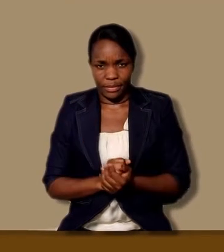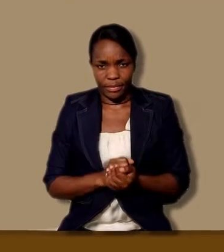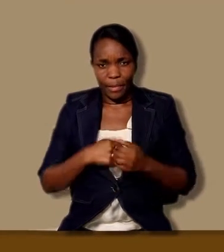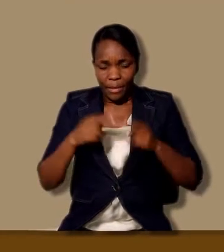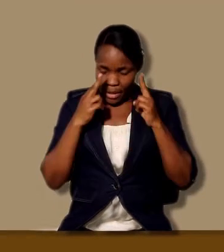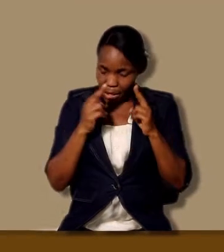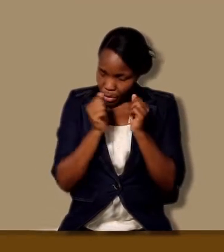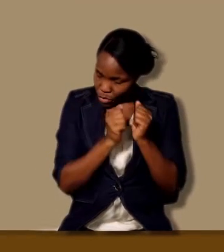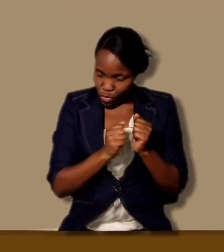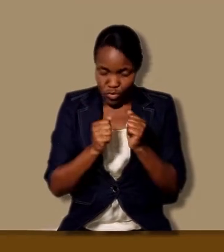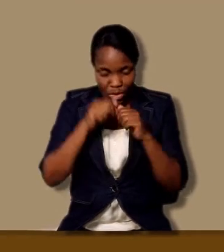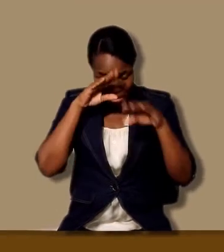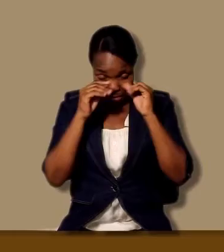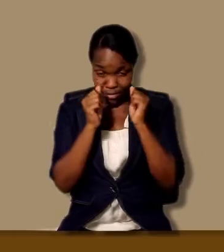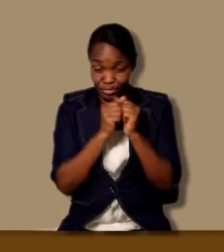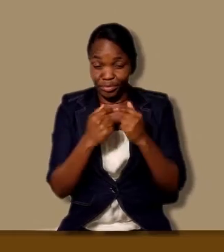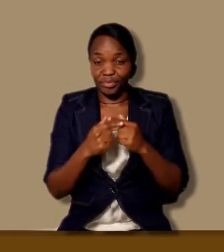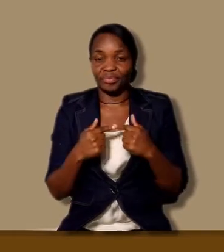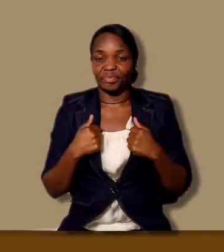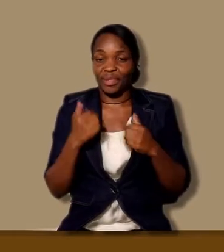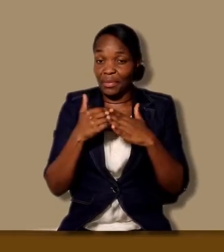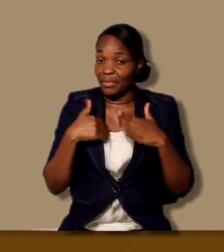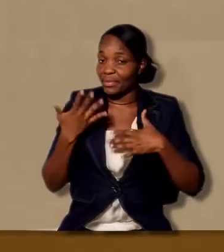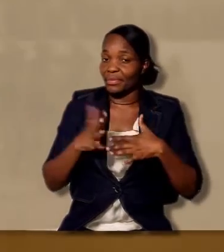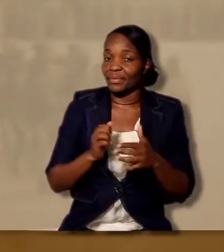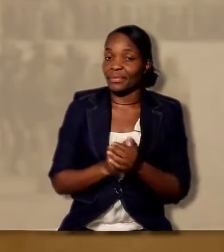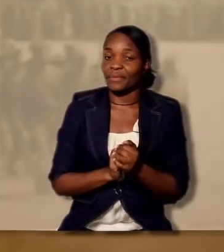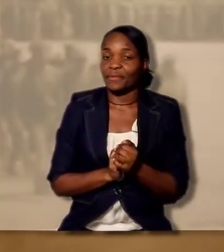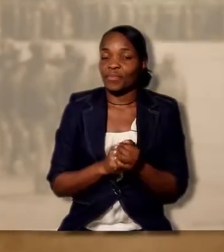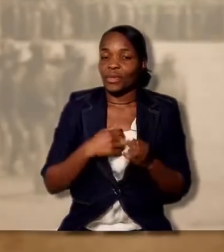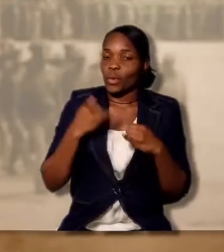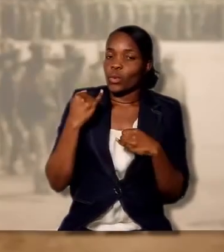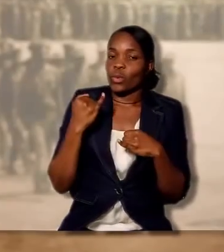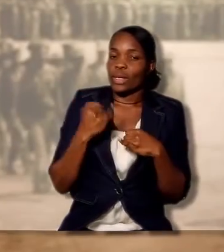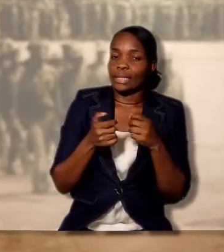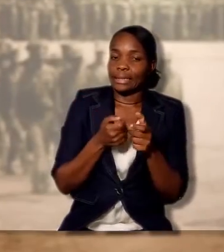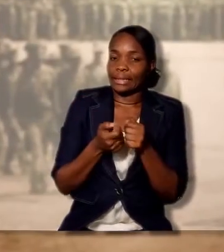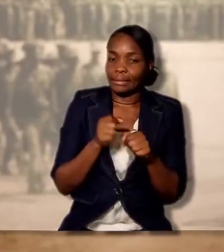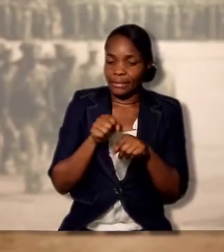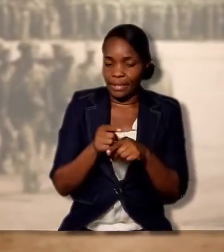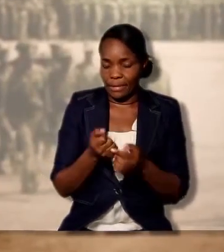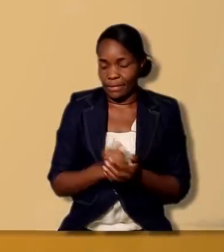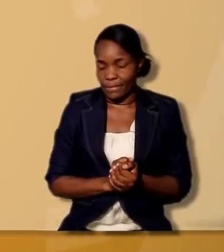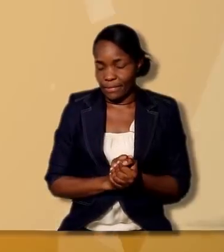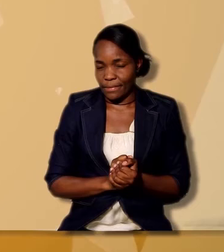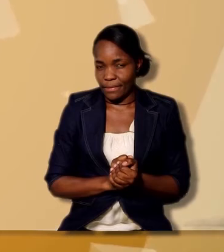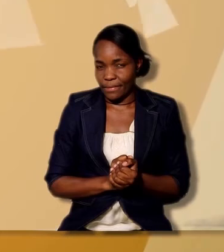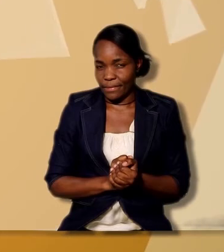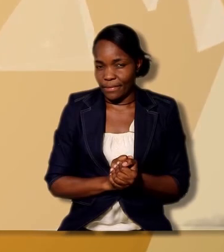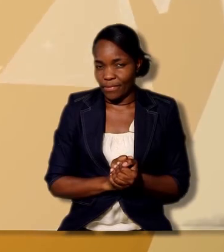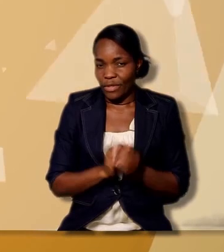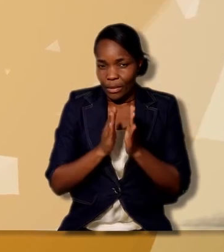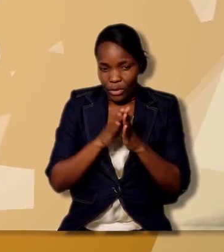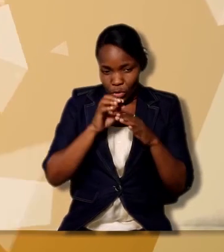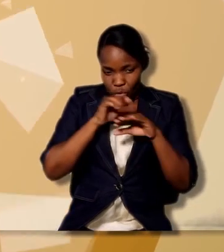prepare for and respond to major emergencies. I hope you enjoyed watching and learning with us. Before we